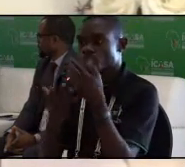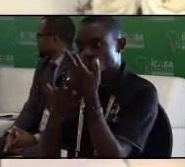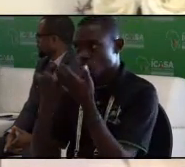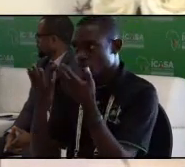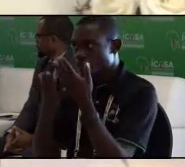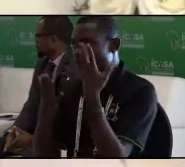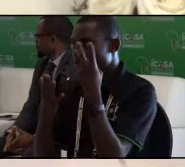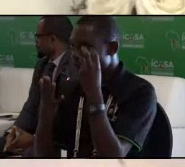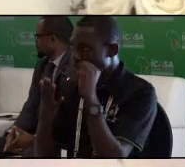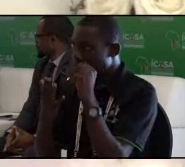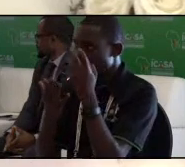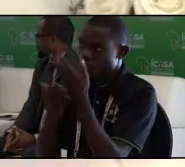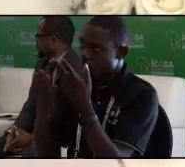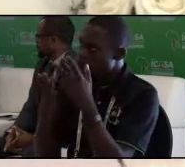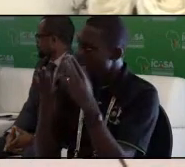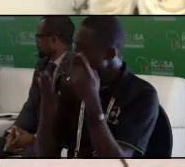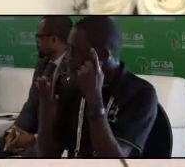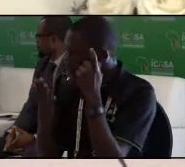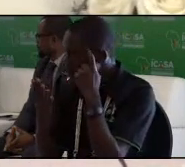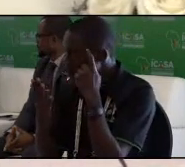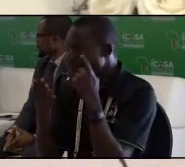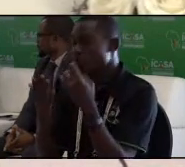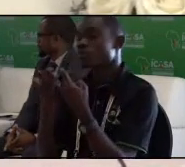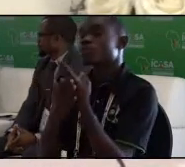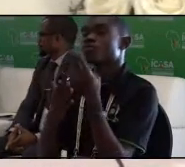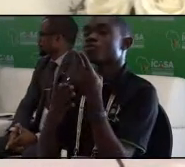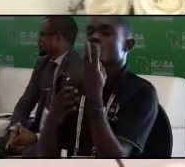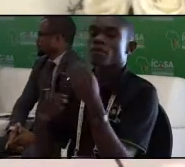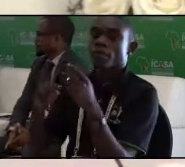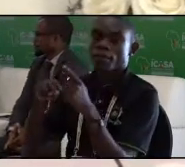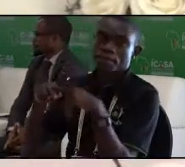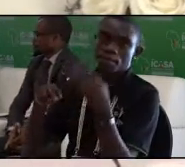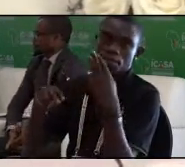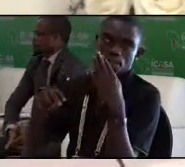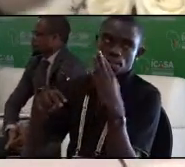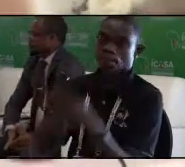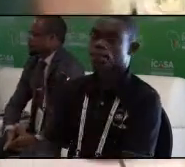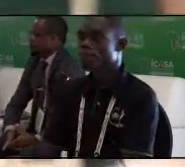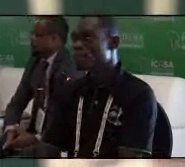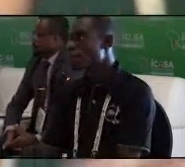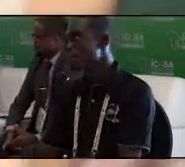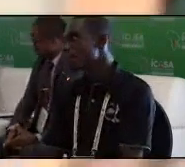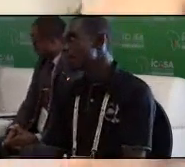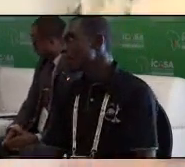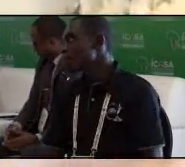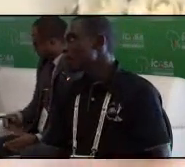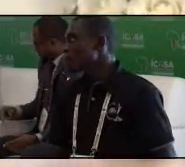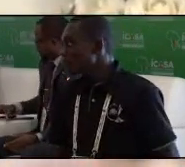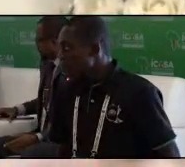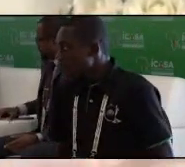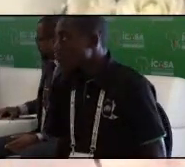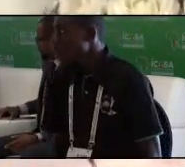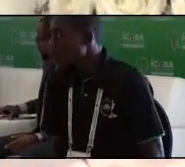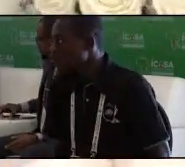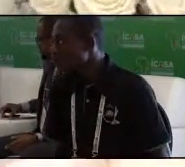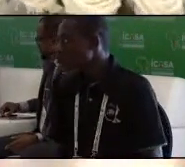the last 5 minutes, perhaps to the audience to also ask questions. I think that you're burning for questions. We have the mic. Please